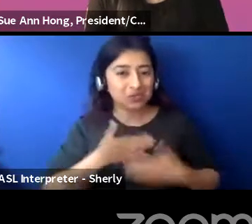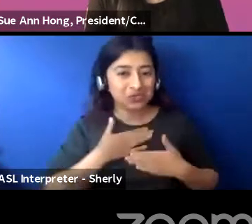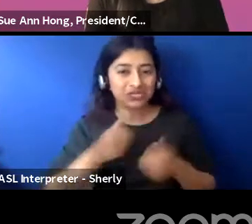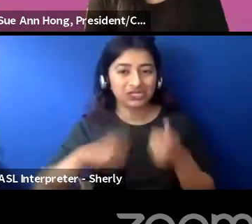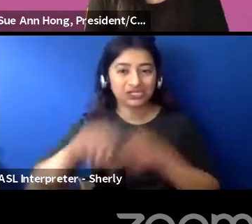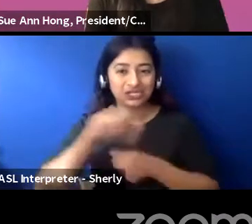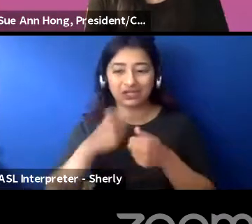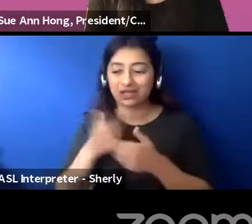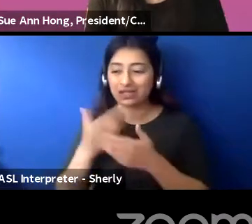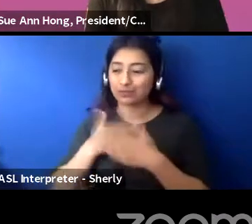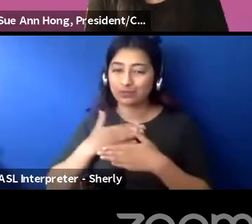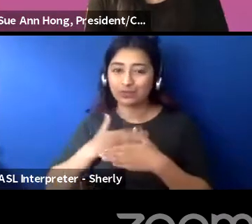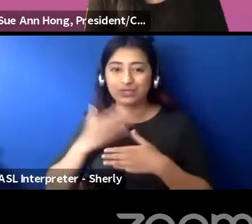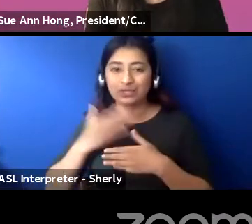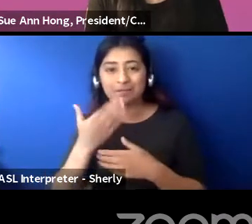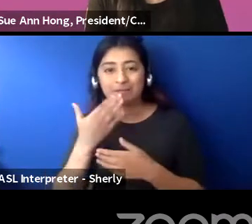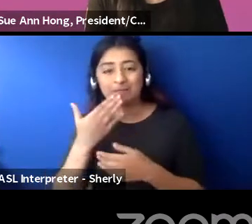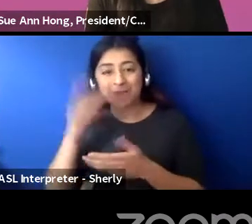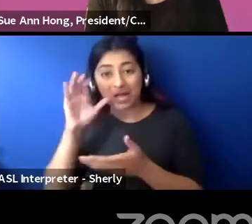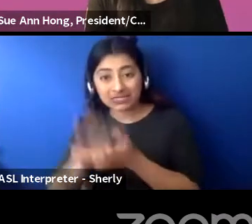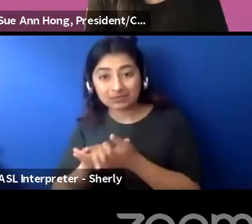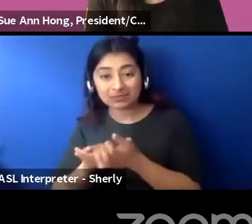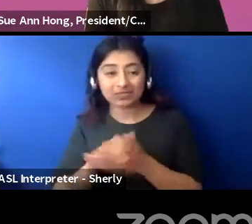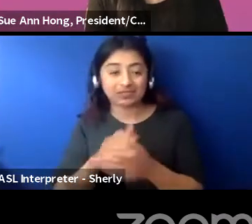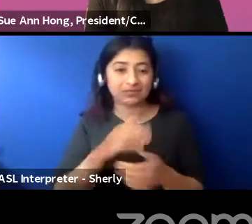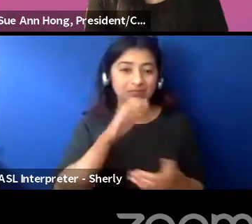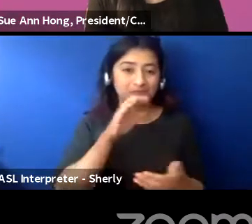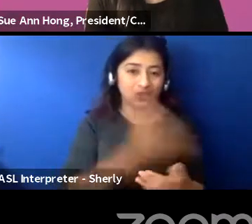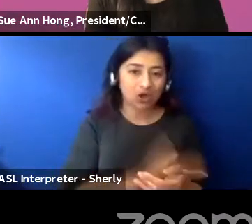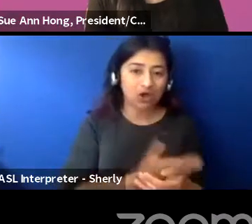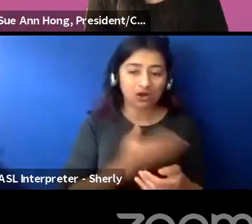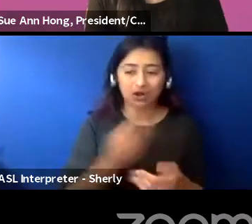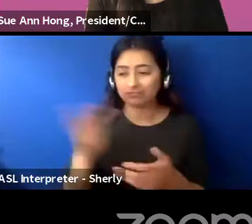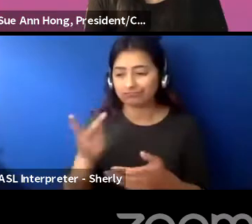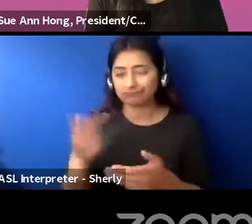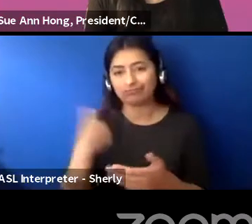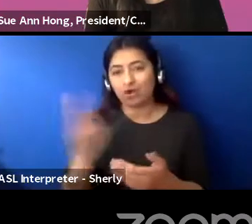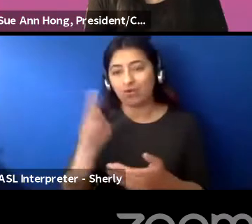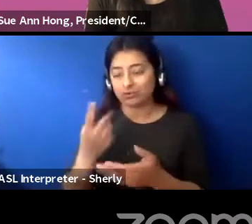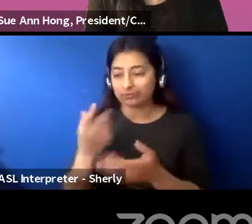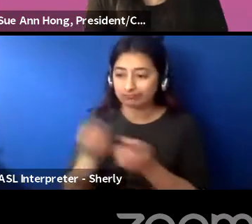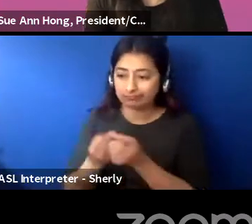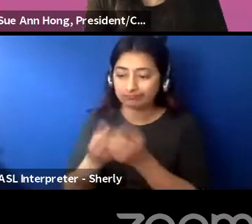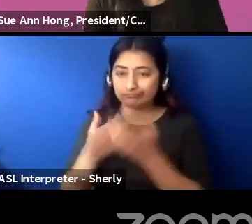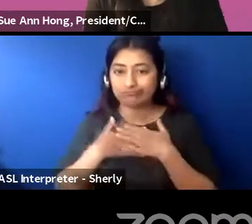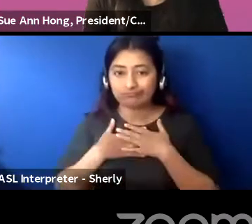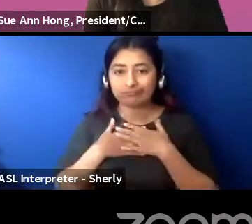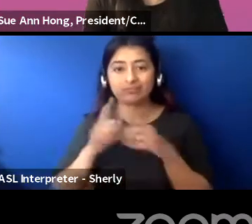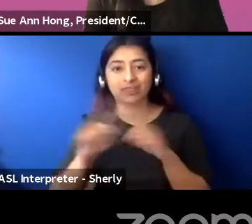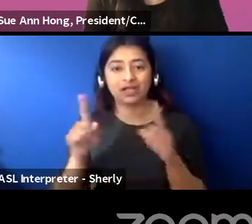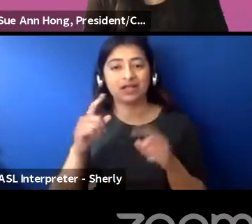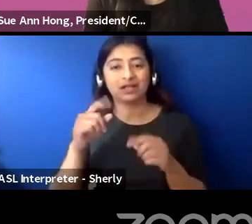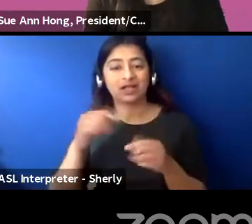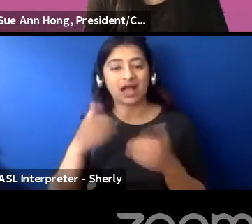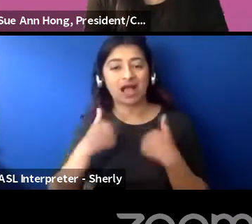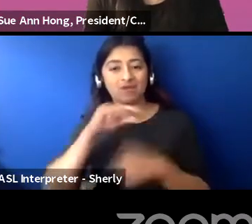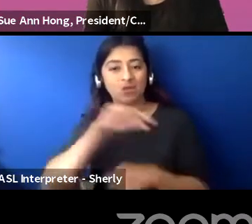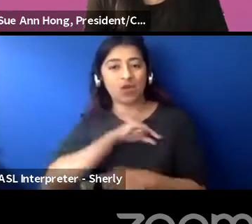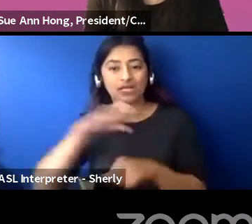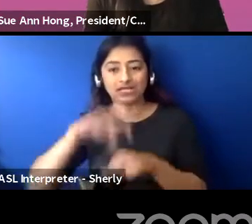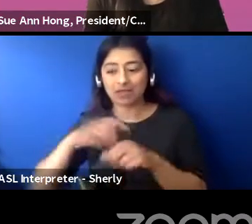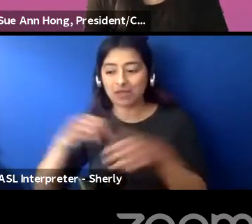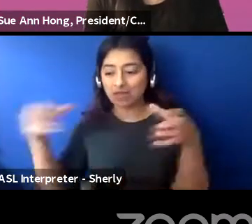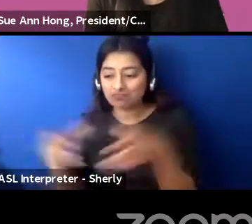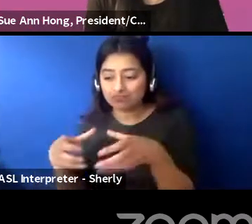husband, my daughter, I always have, but I'm just saying, to spend this quality time and be quarantined with